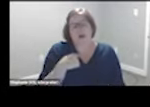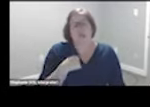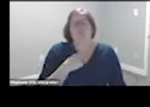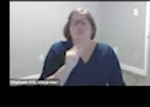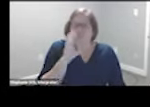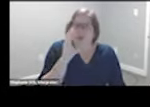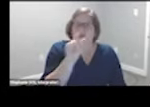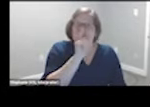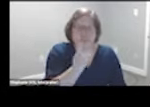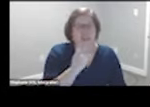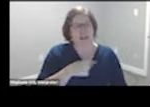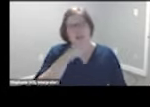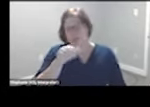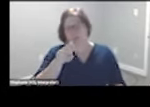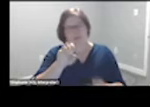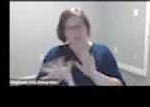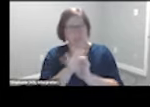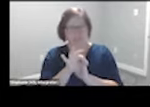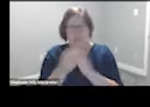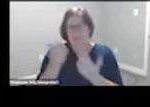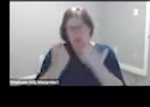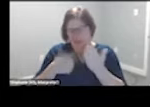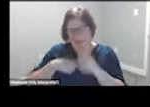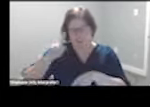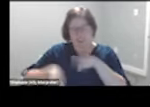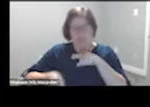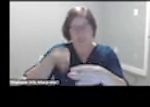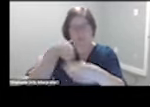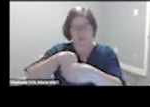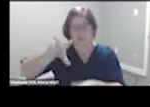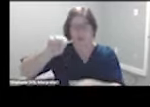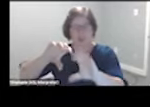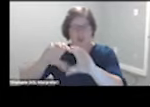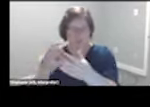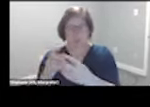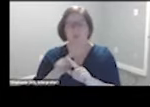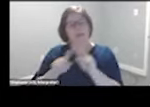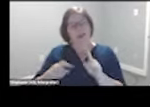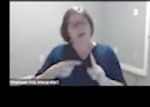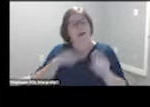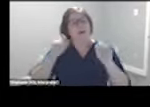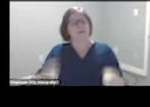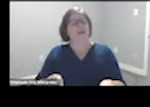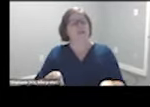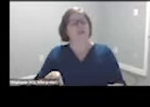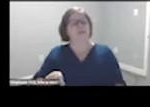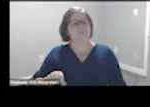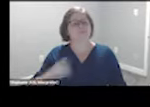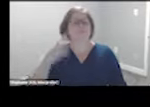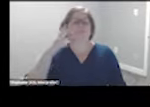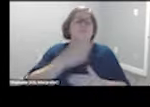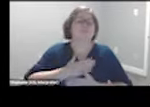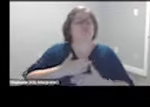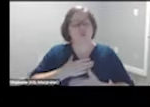sure that maybe I cannot make 30, maybe I cannot make 10. That what I can take away from this situation. So